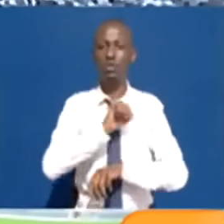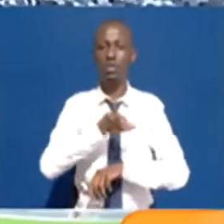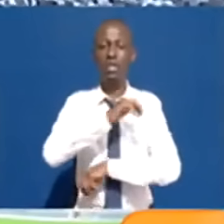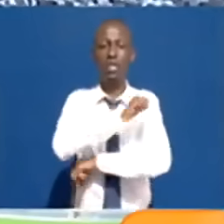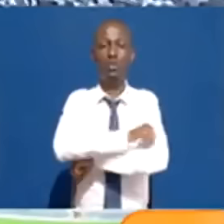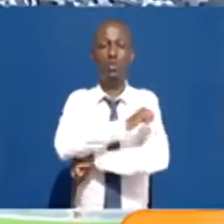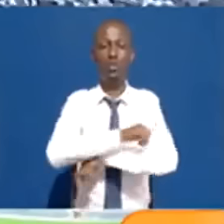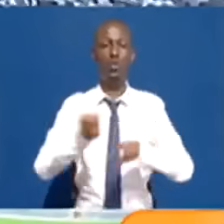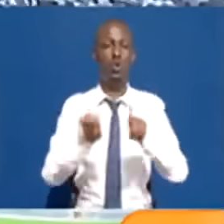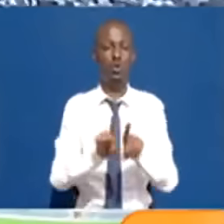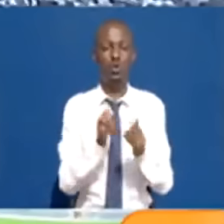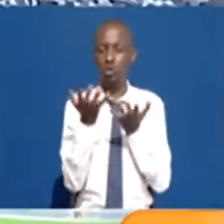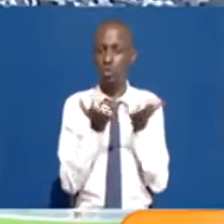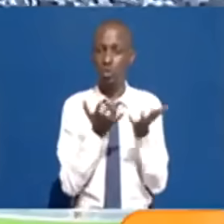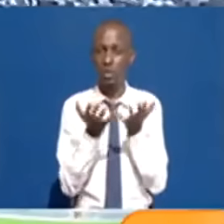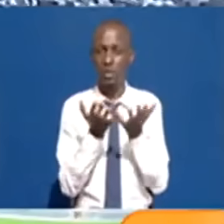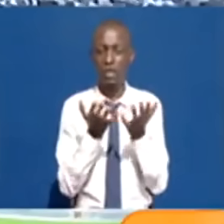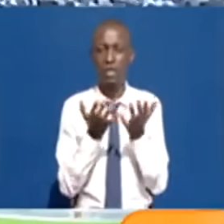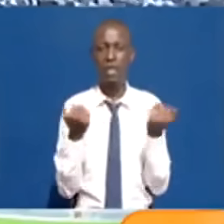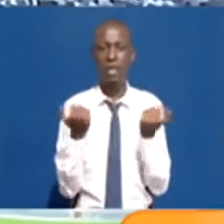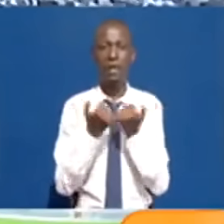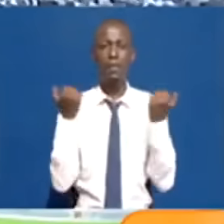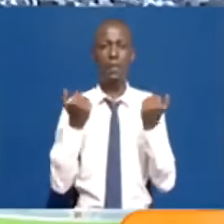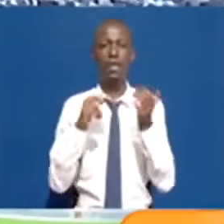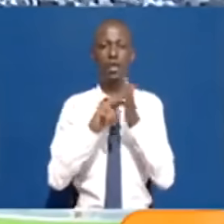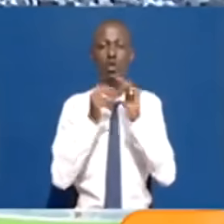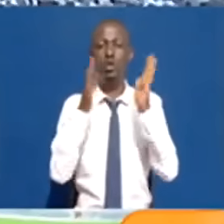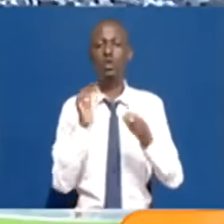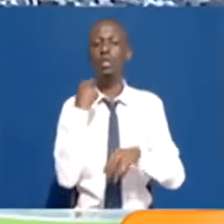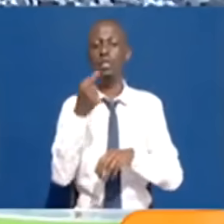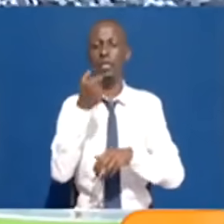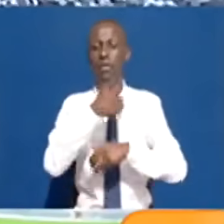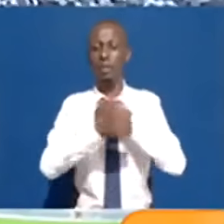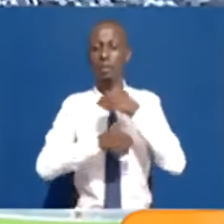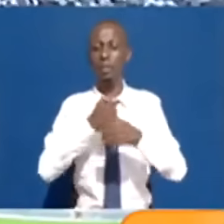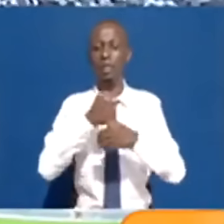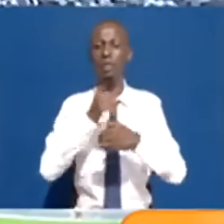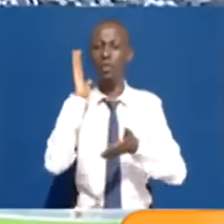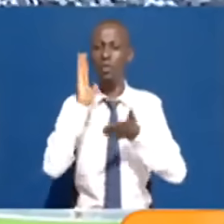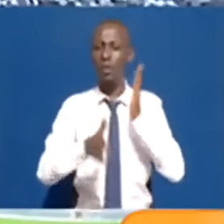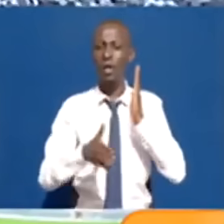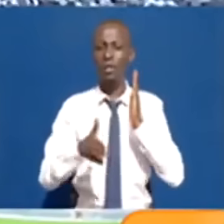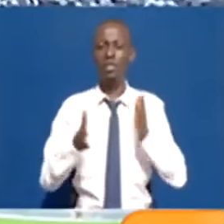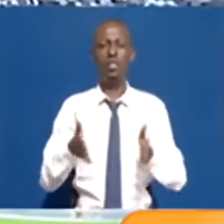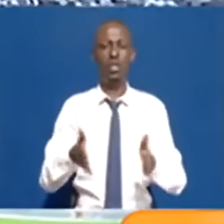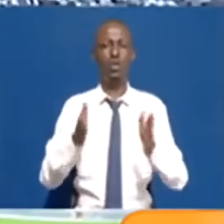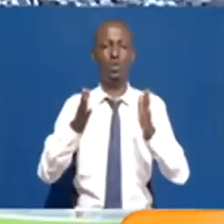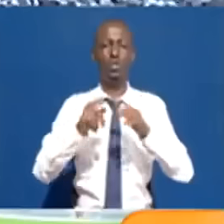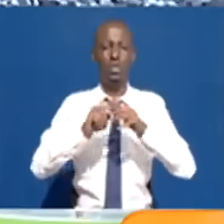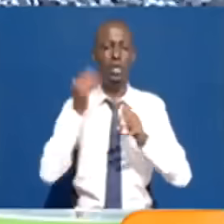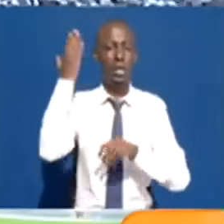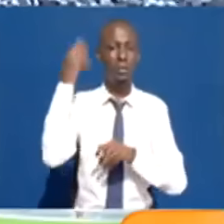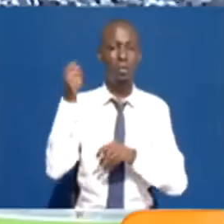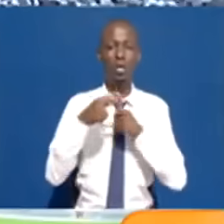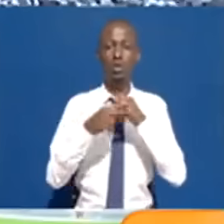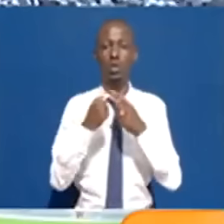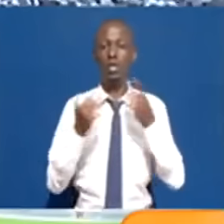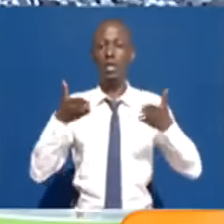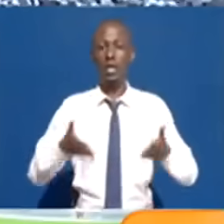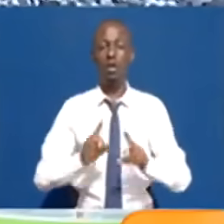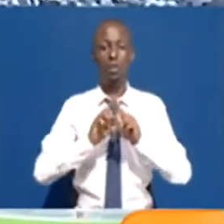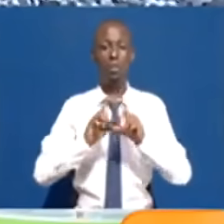and businesses. They have pleaded with the contractor to finish up work on the road that began back in July this year,